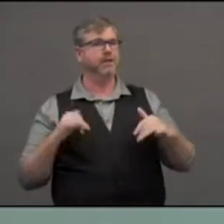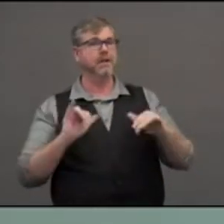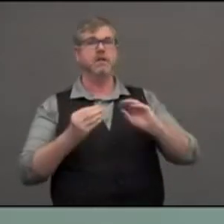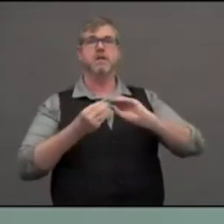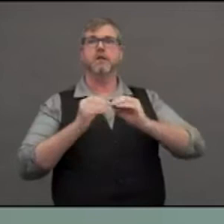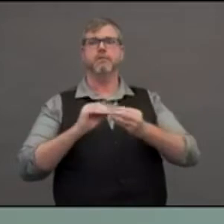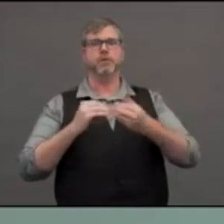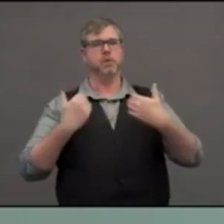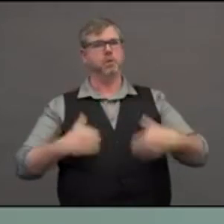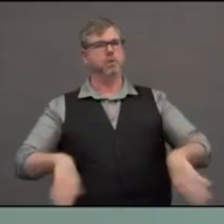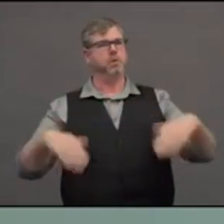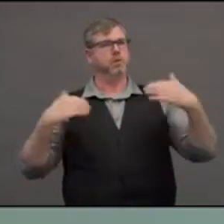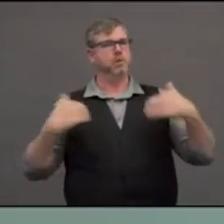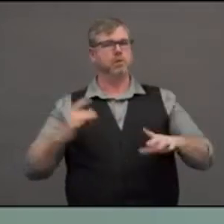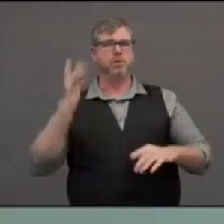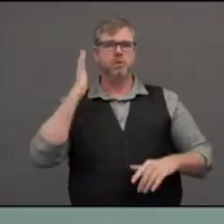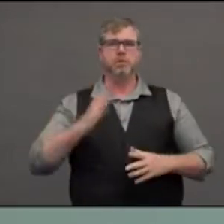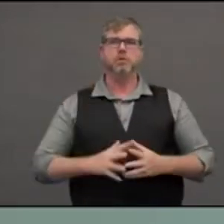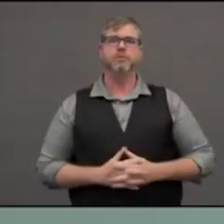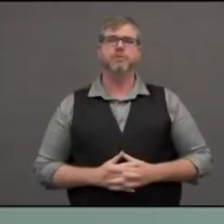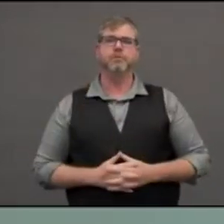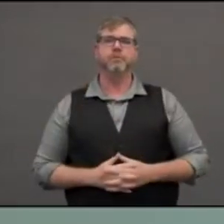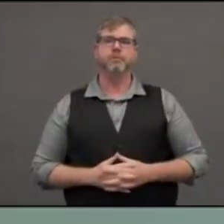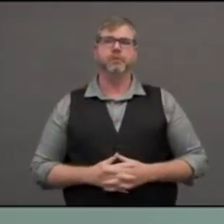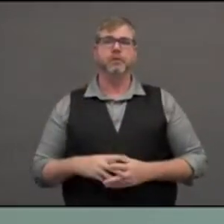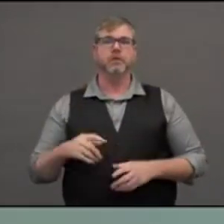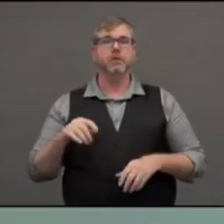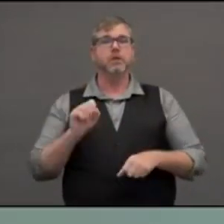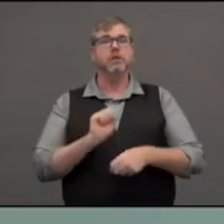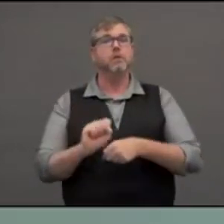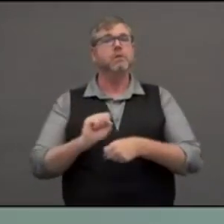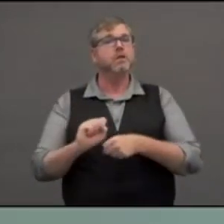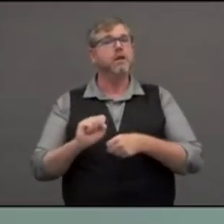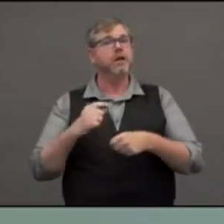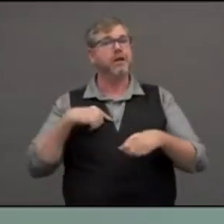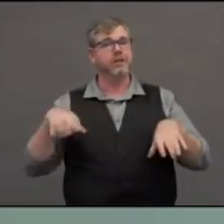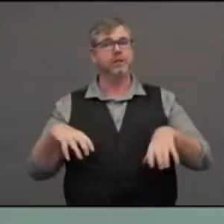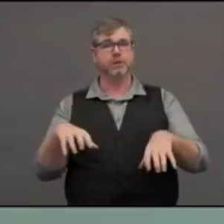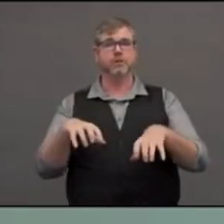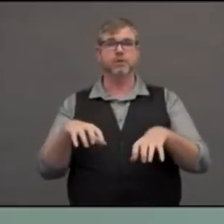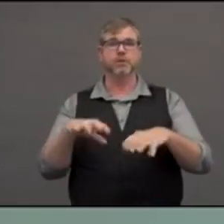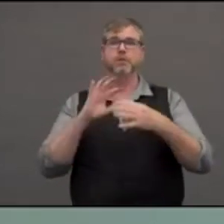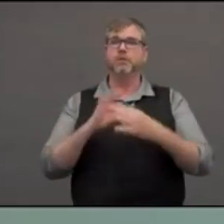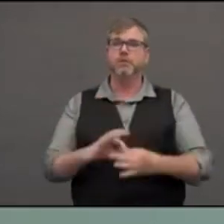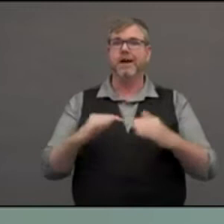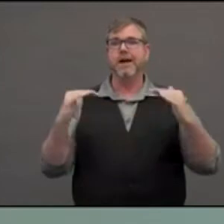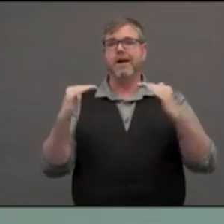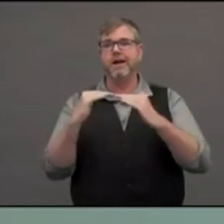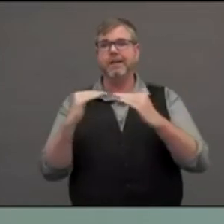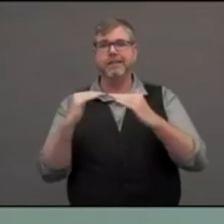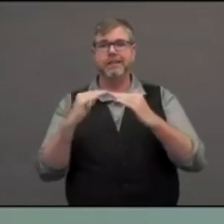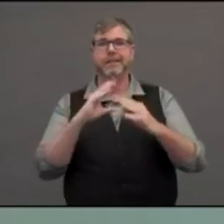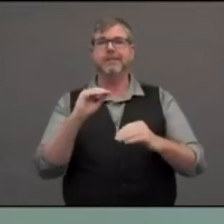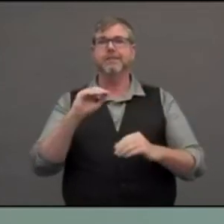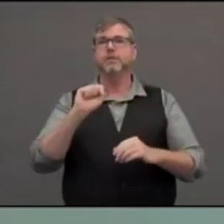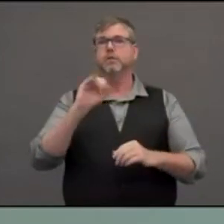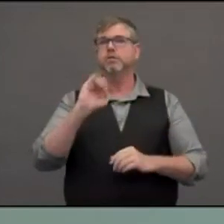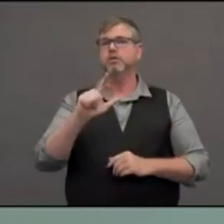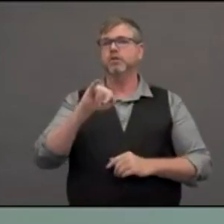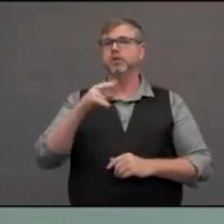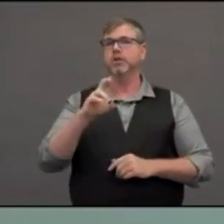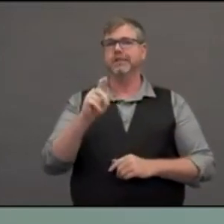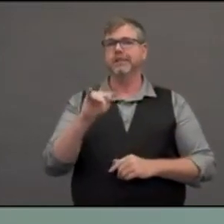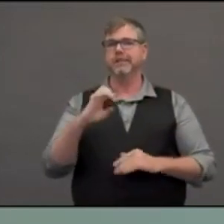with the Division of Equity and Social Justice, we really are looking at ways that communities of color are